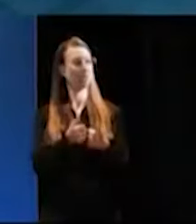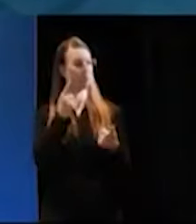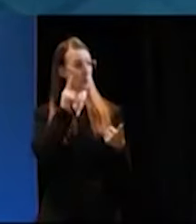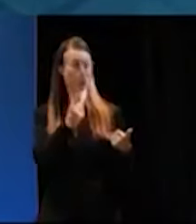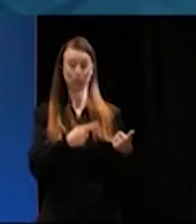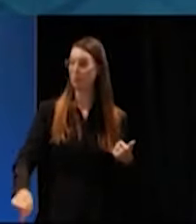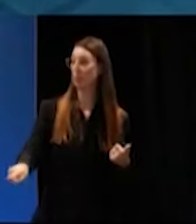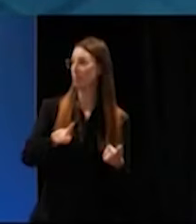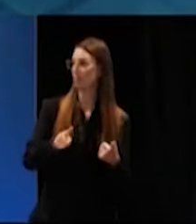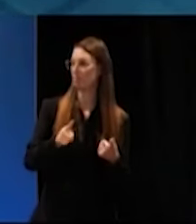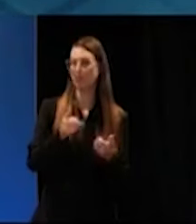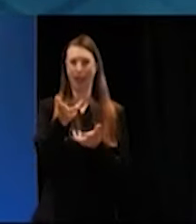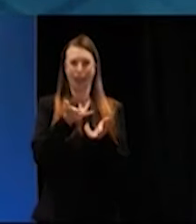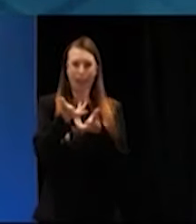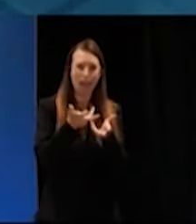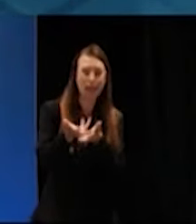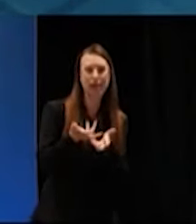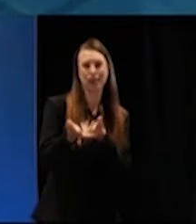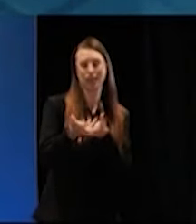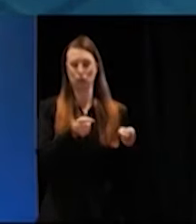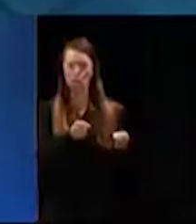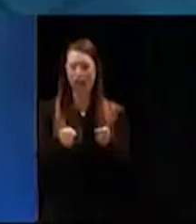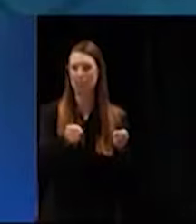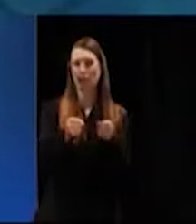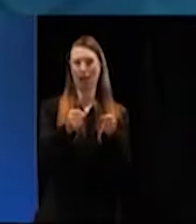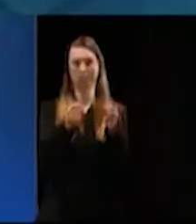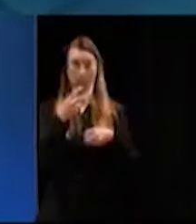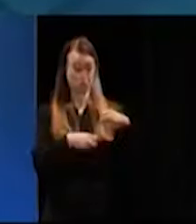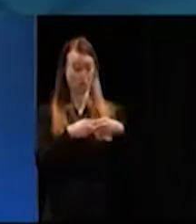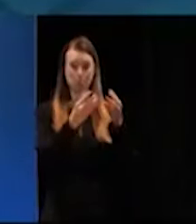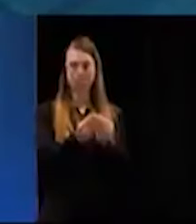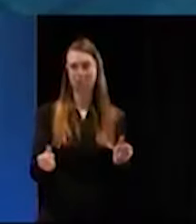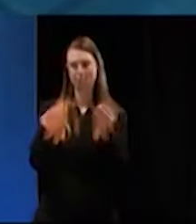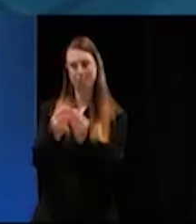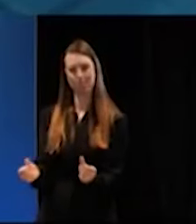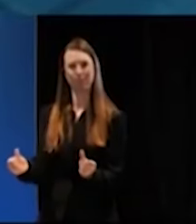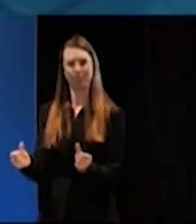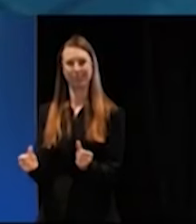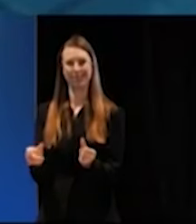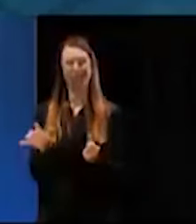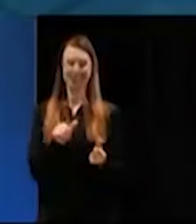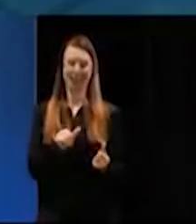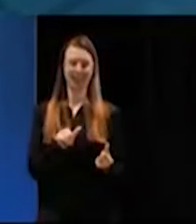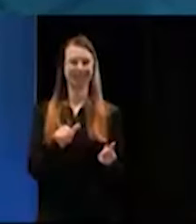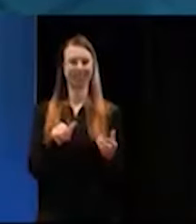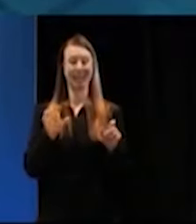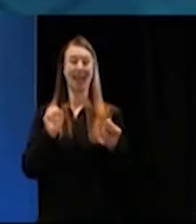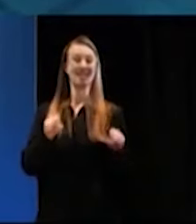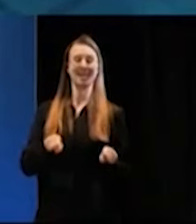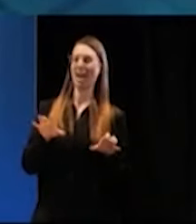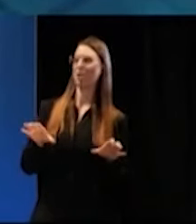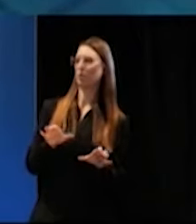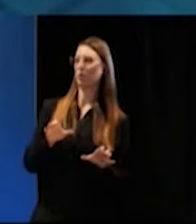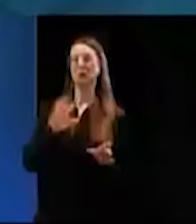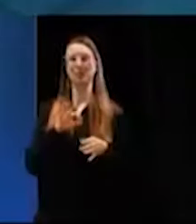Let's engage, let's strategize, and solve these problems with the same can-do spirit that I talked about with Thomas